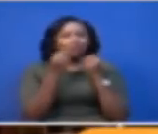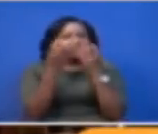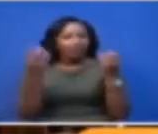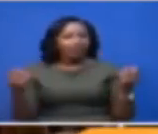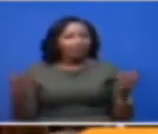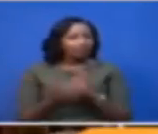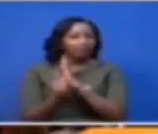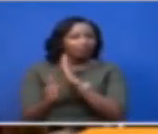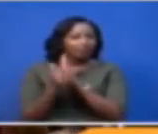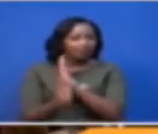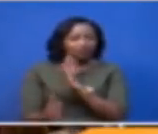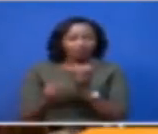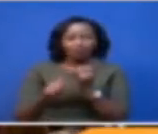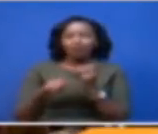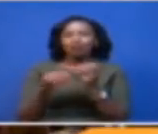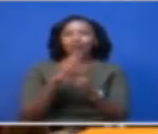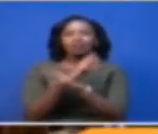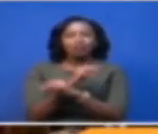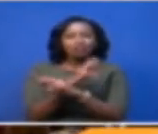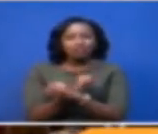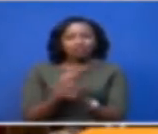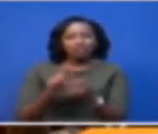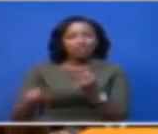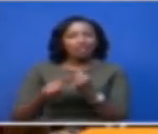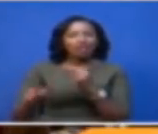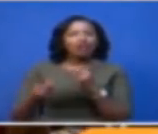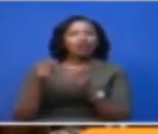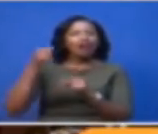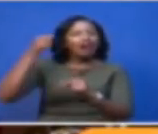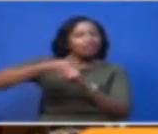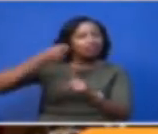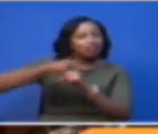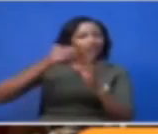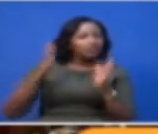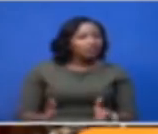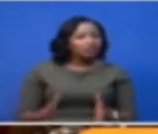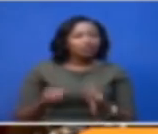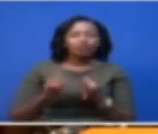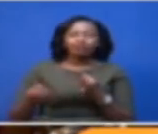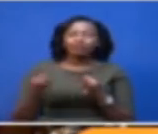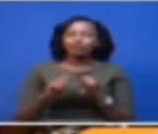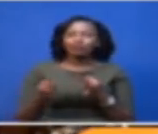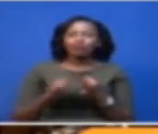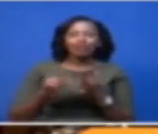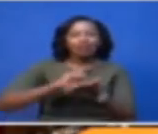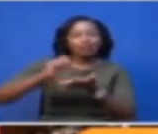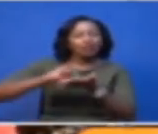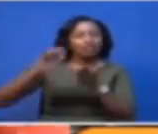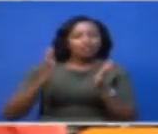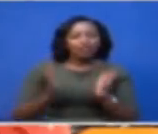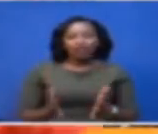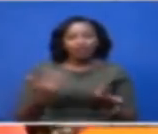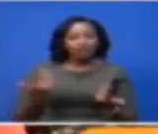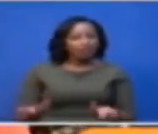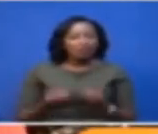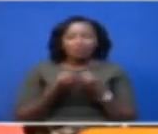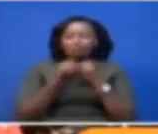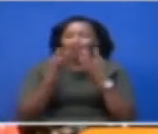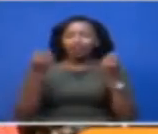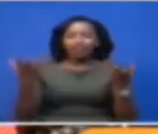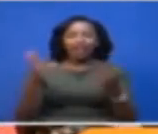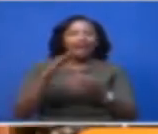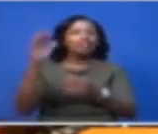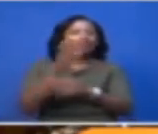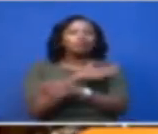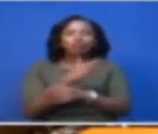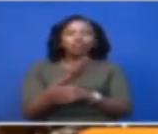mathematician, digital activist, what else is there? A writer, mathematician, musician at a point,